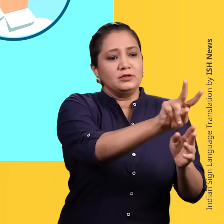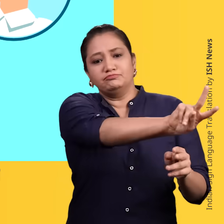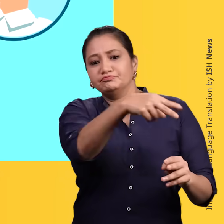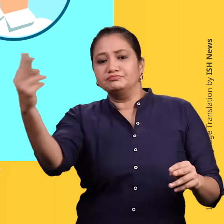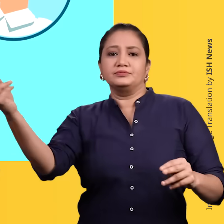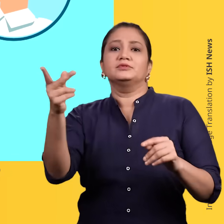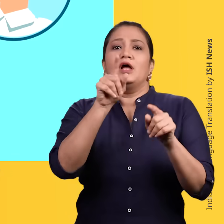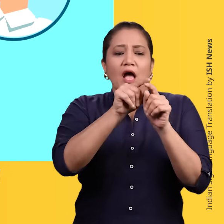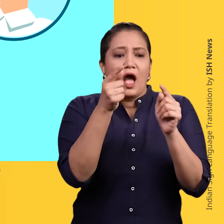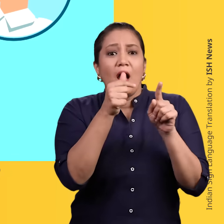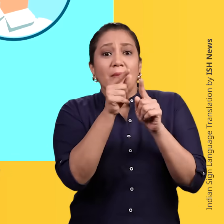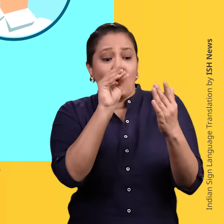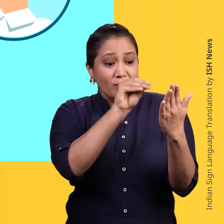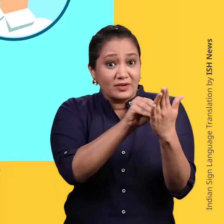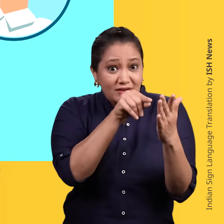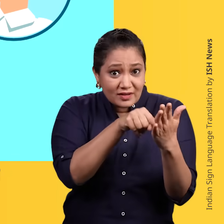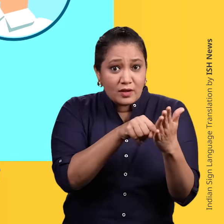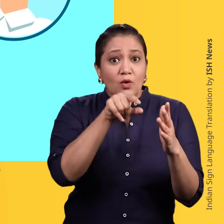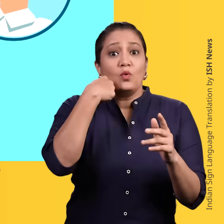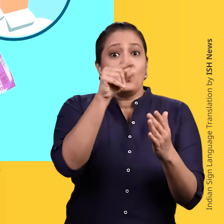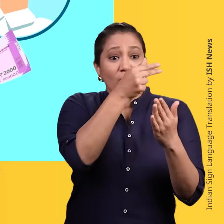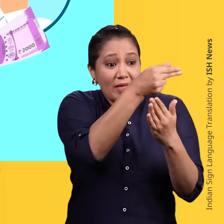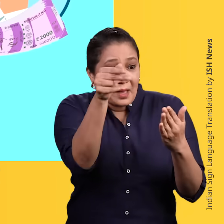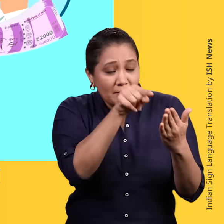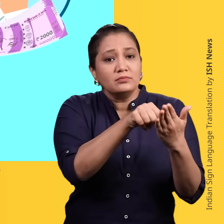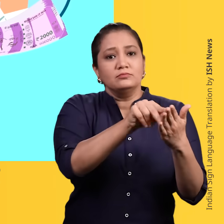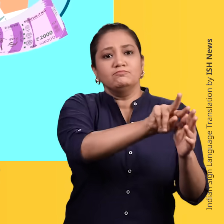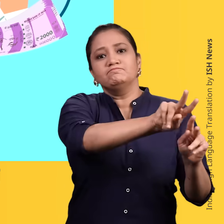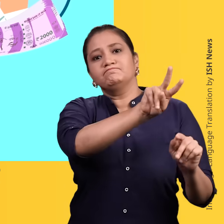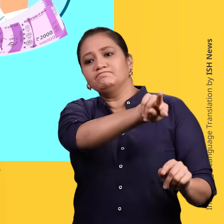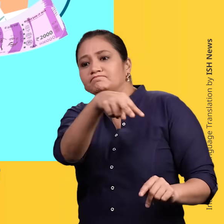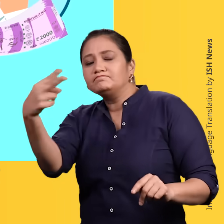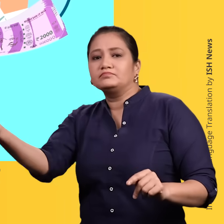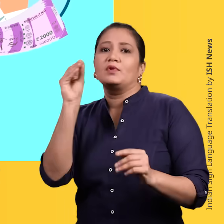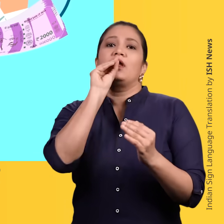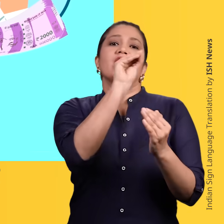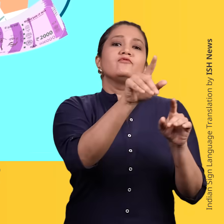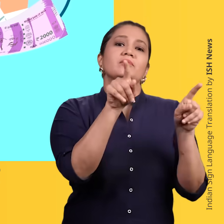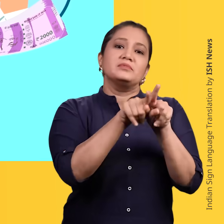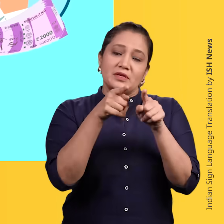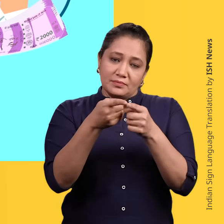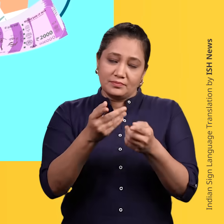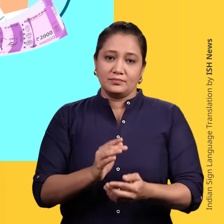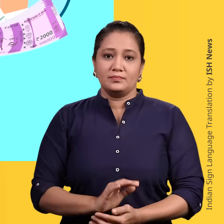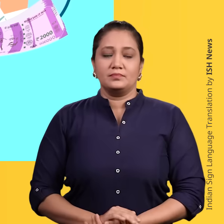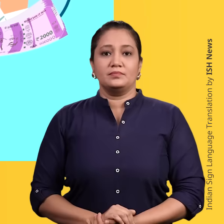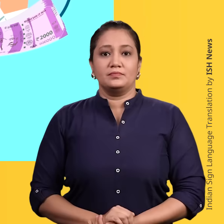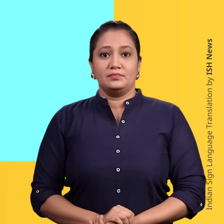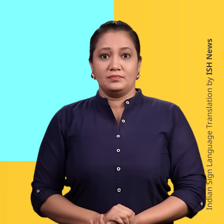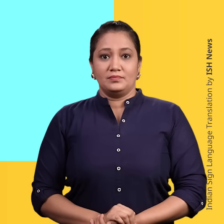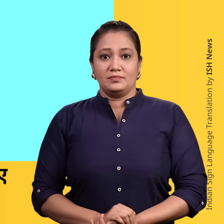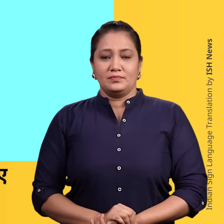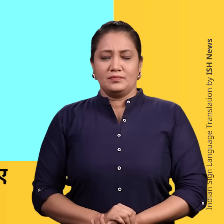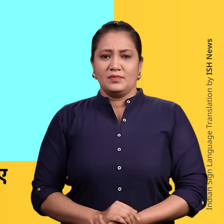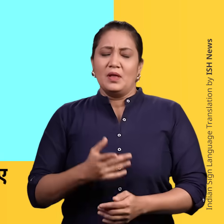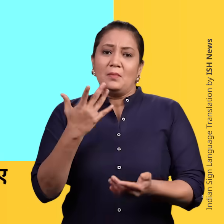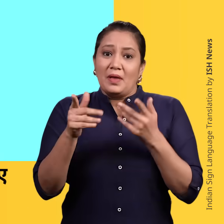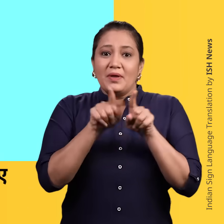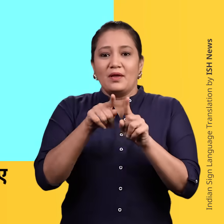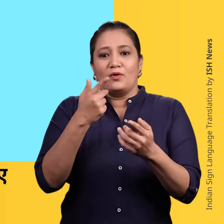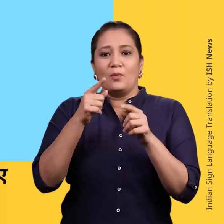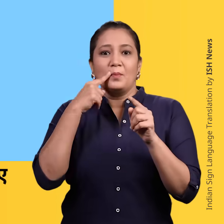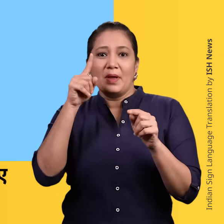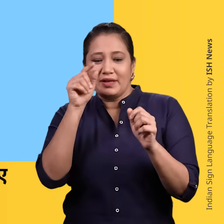bank, directing to pay a sum of money to the person specified in the check. You must